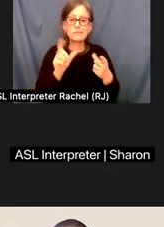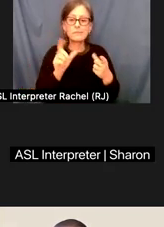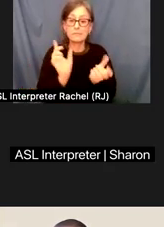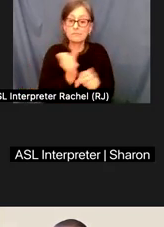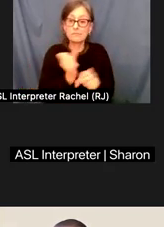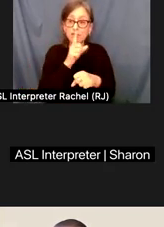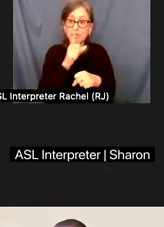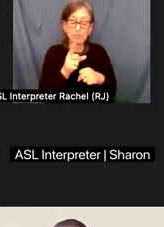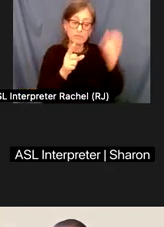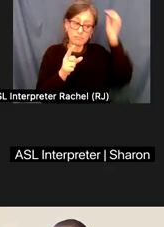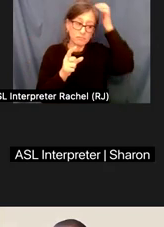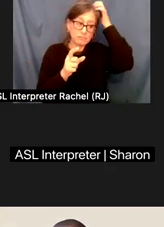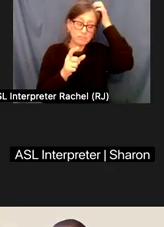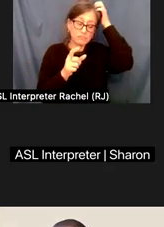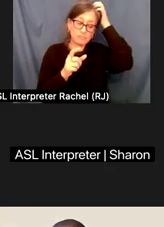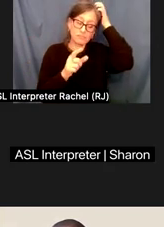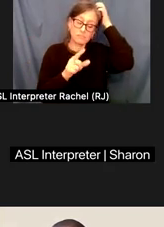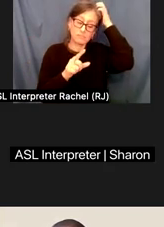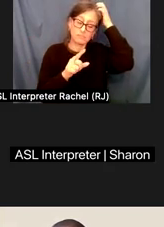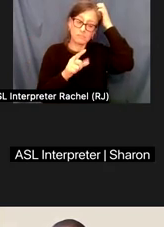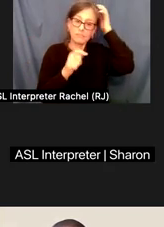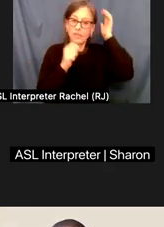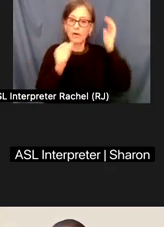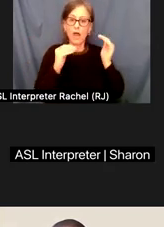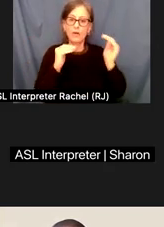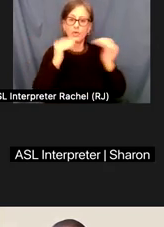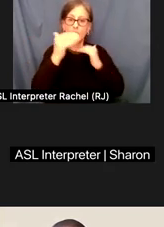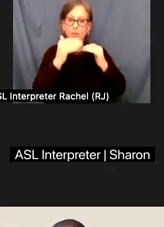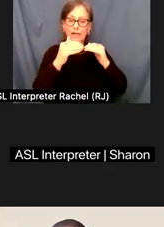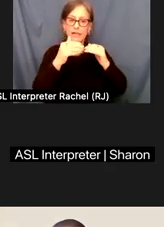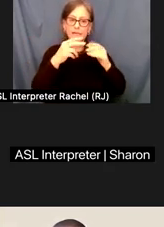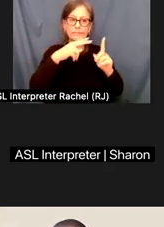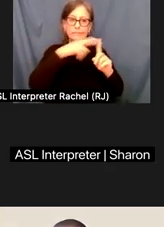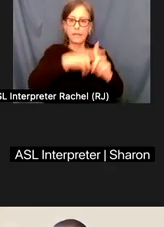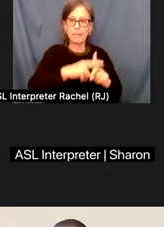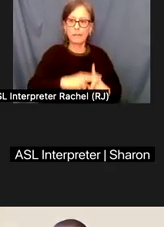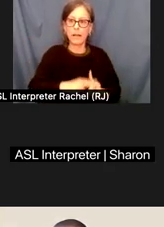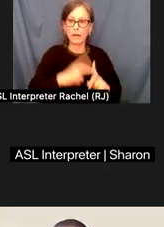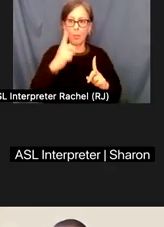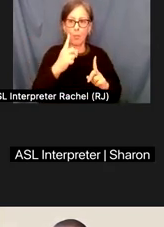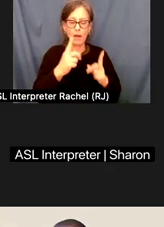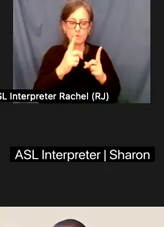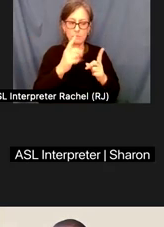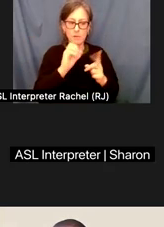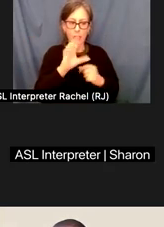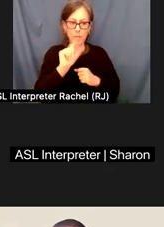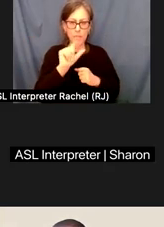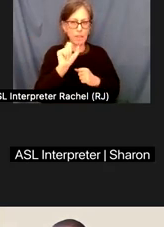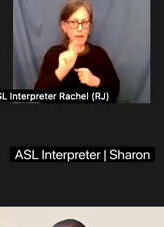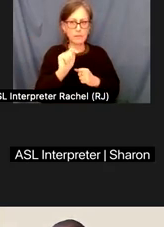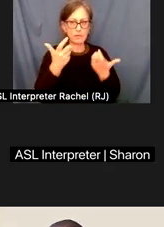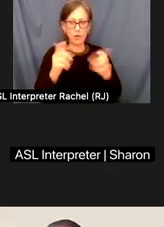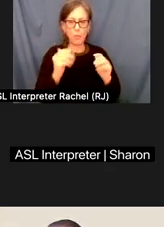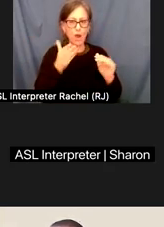that they're not overloaded, too many plugs in one outlet, which can be